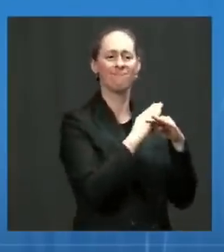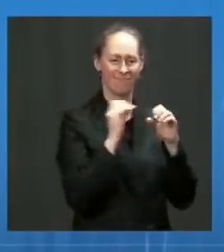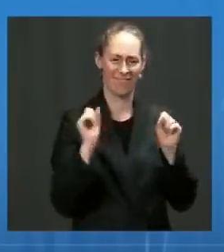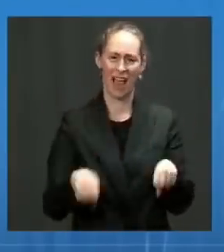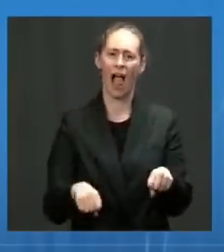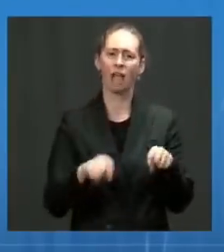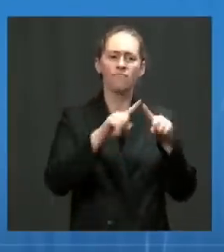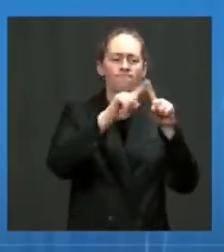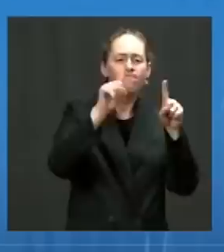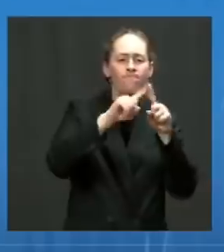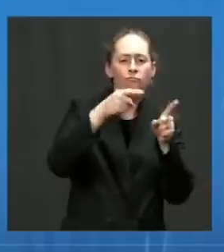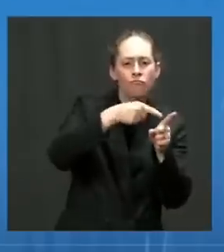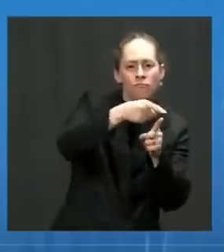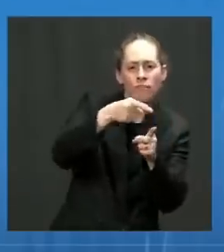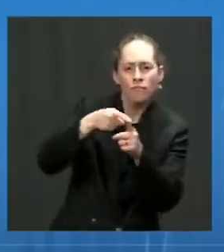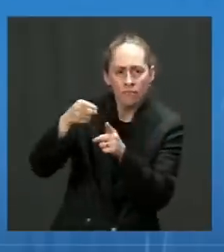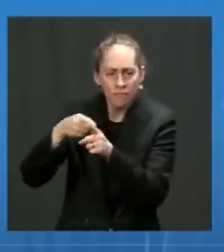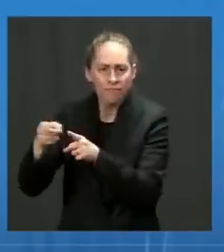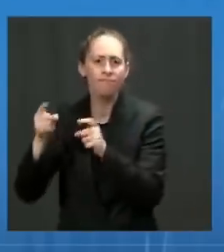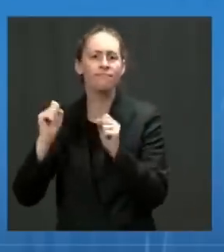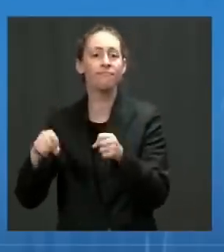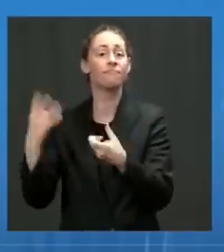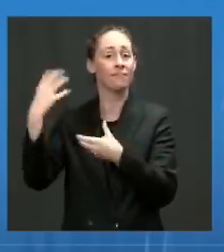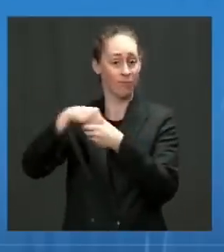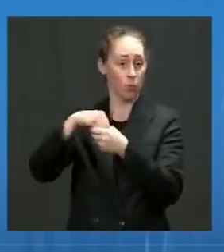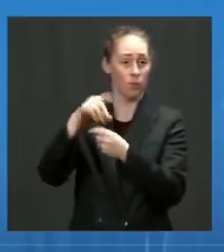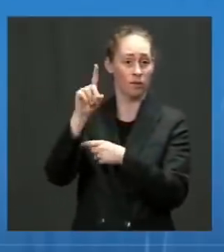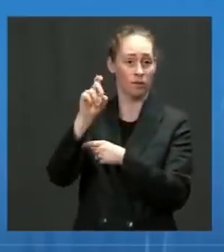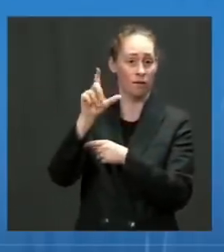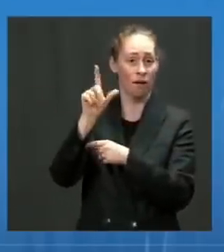including the Delta variant. And so why it's so